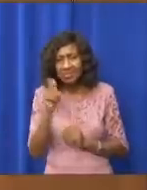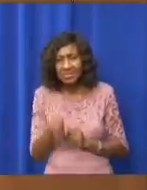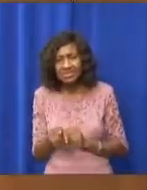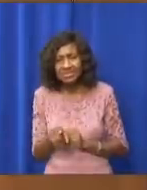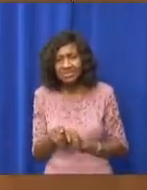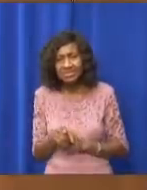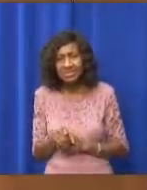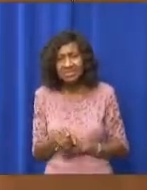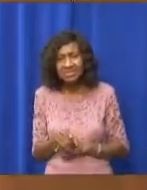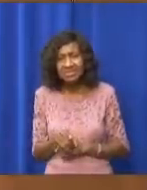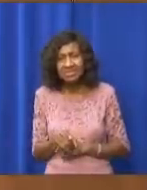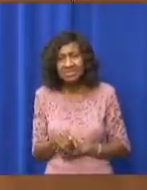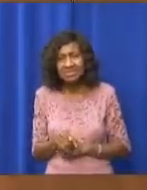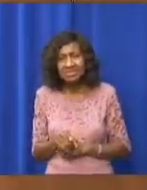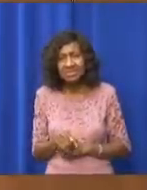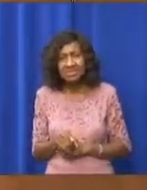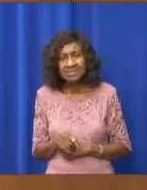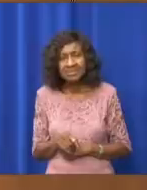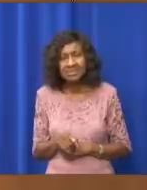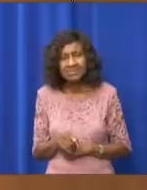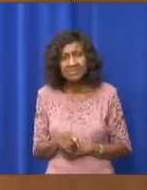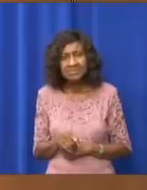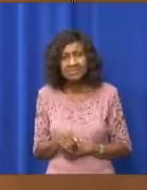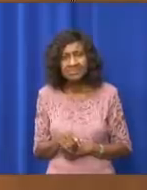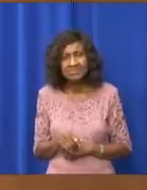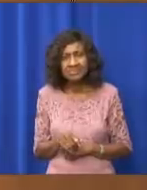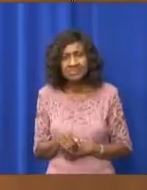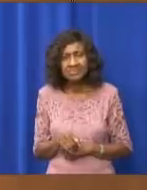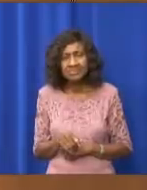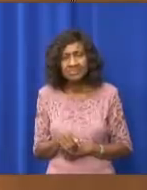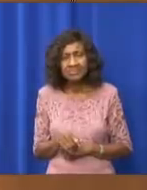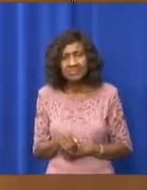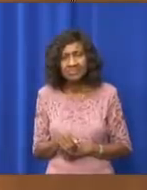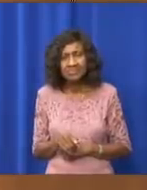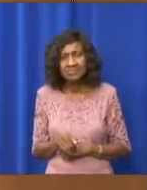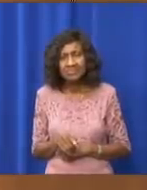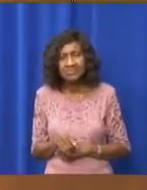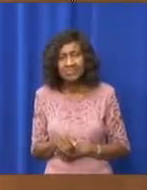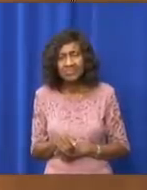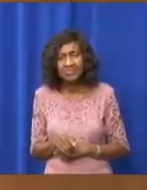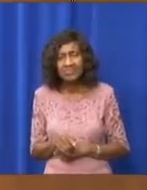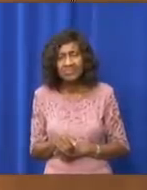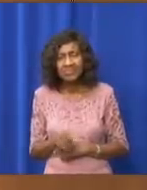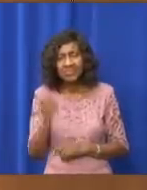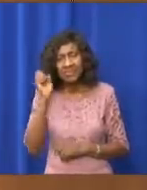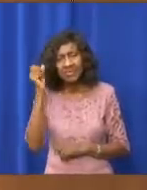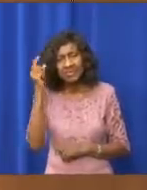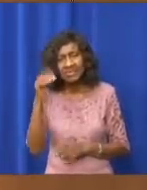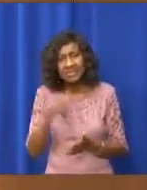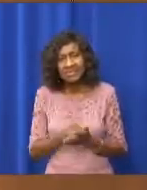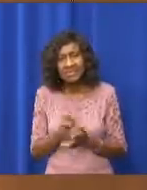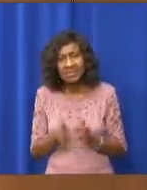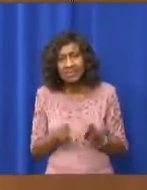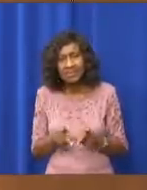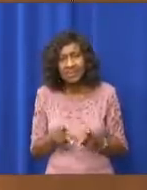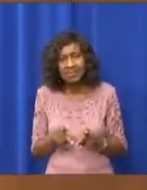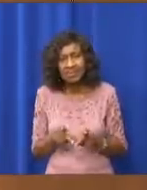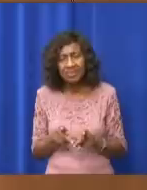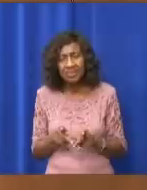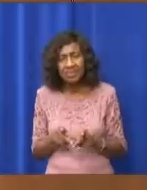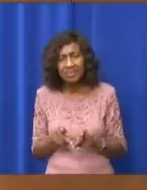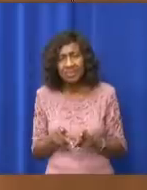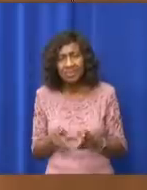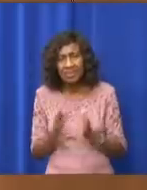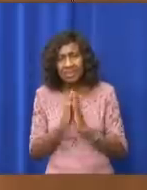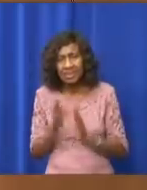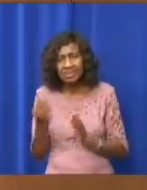would so it's great to hear what the Commissioner says. My understanding is that people are being asked to take off their masks and